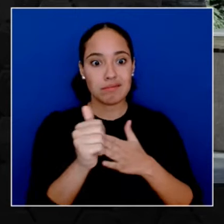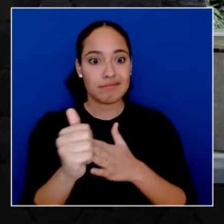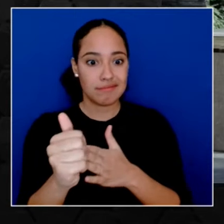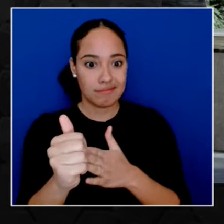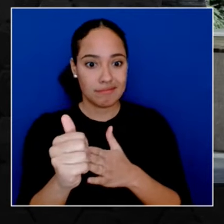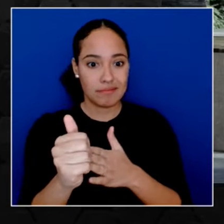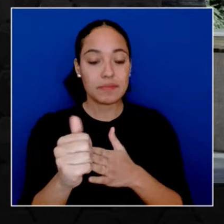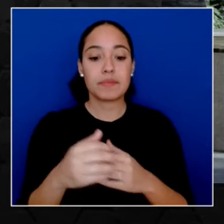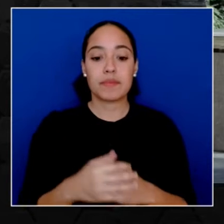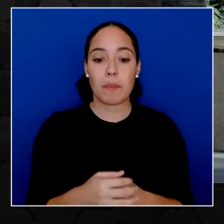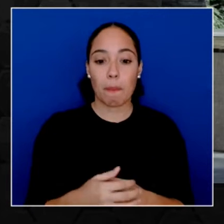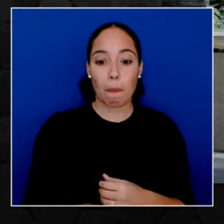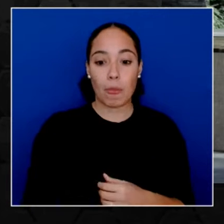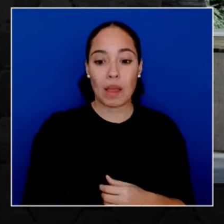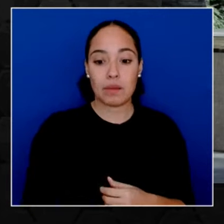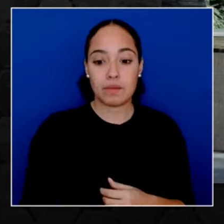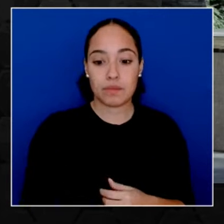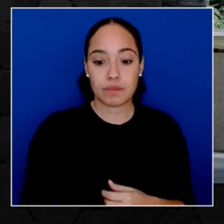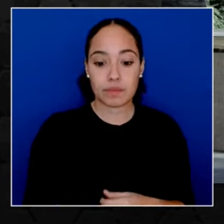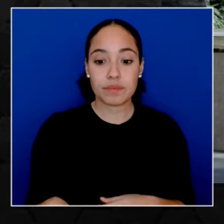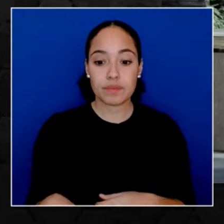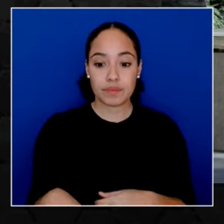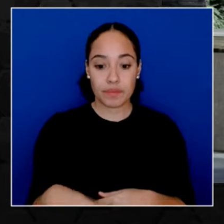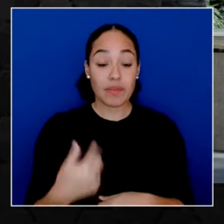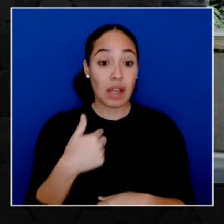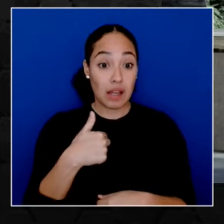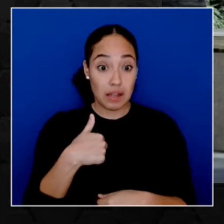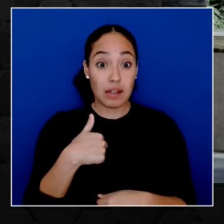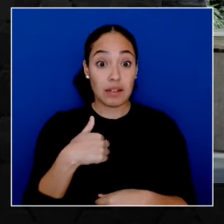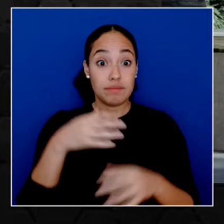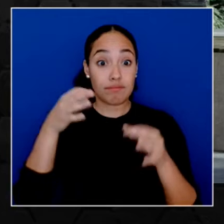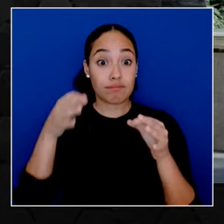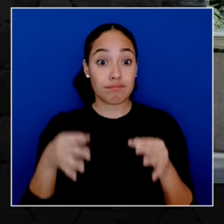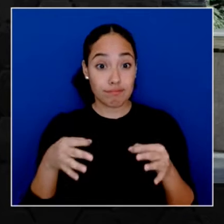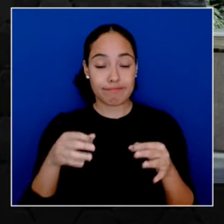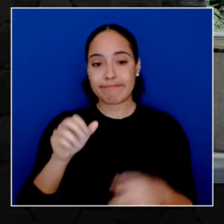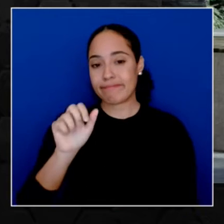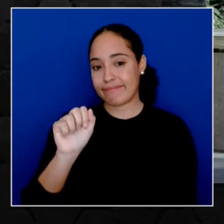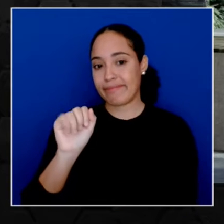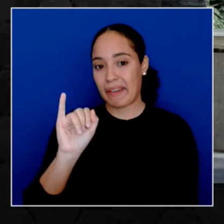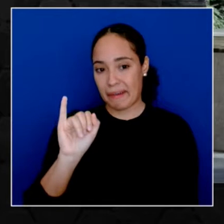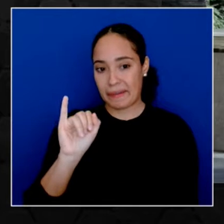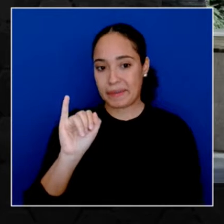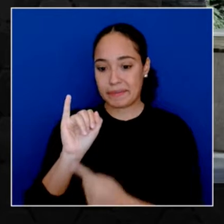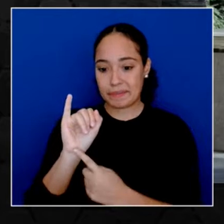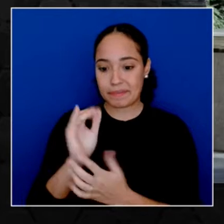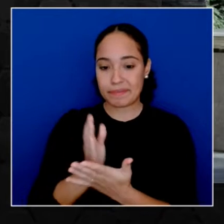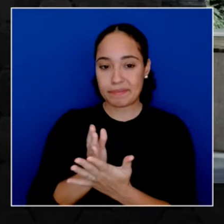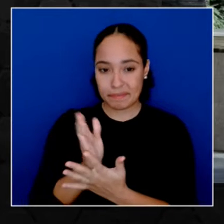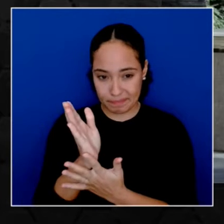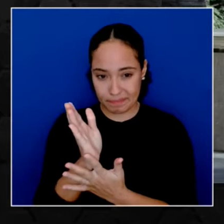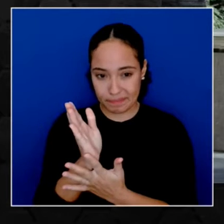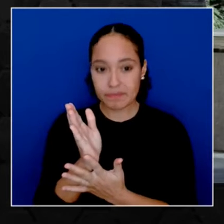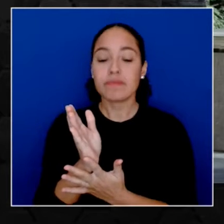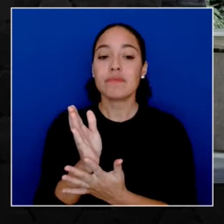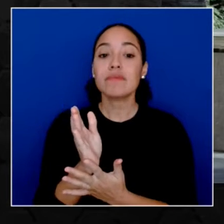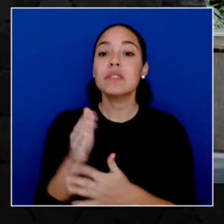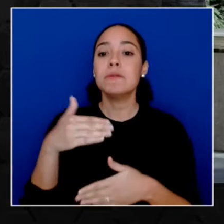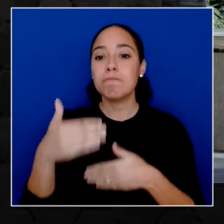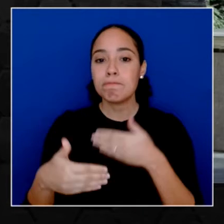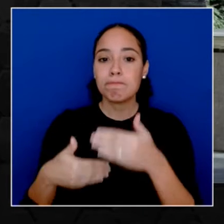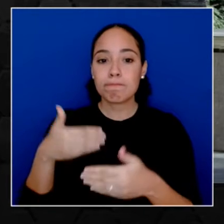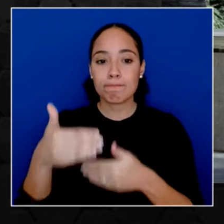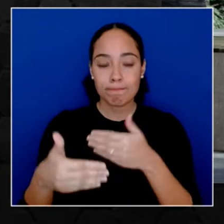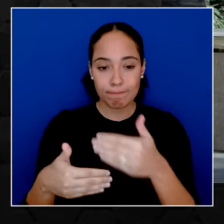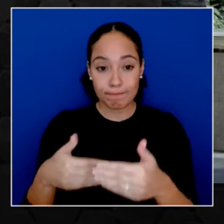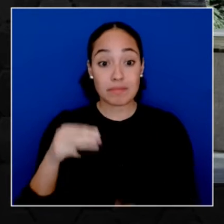that, I chose AI and machine learning league. And then we had to complete the learning paths in Microsoft Learn. So I did that.